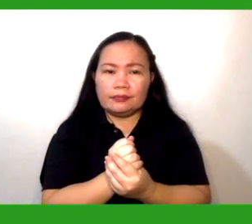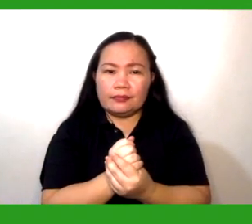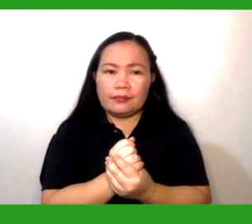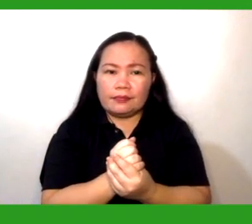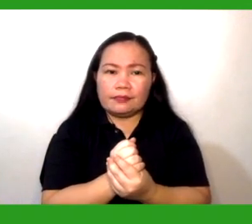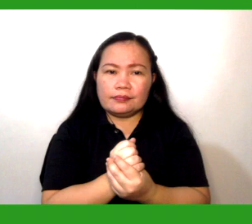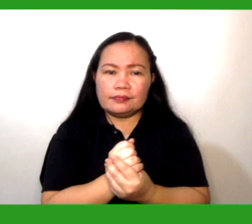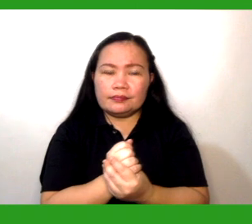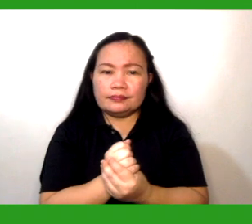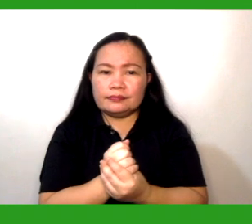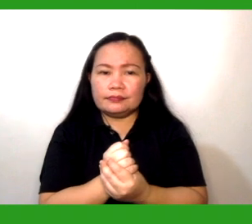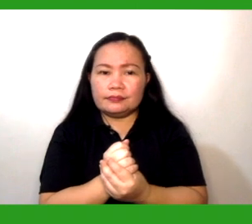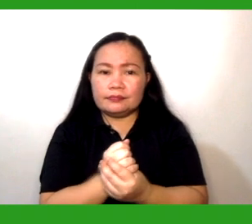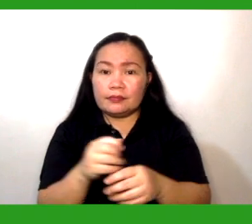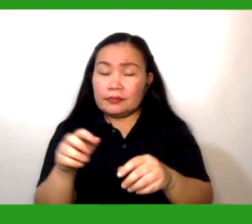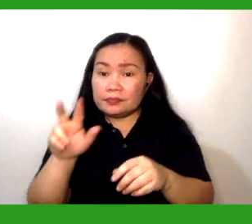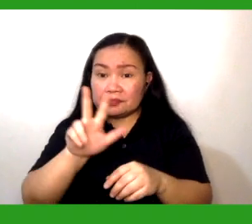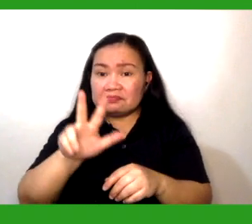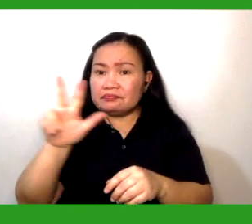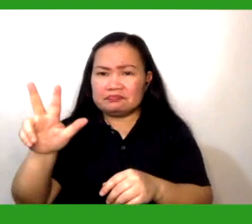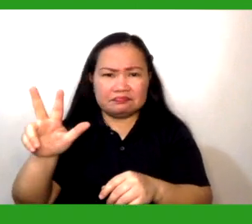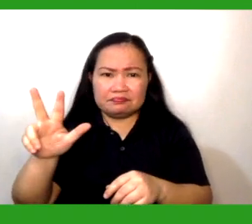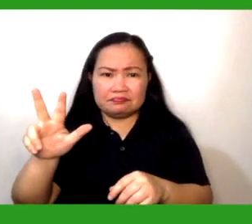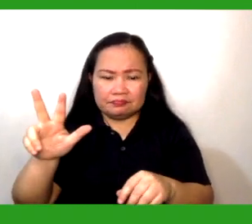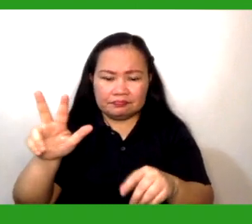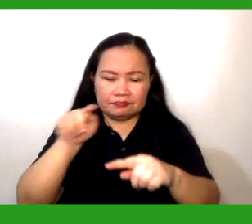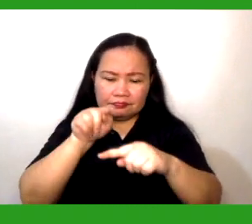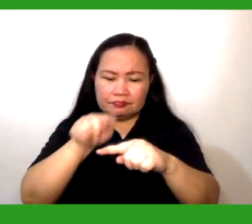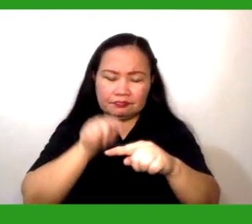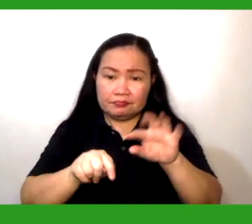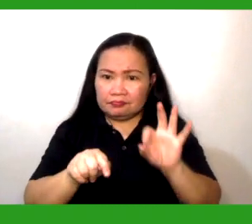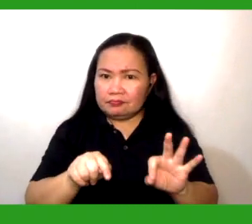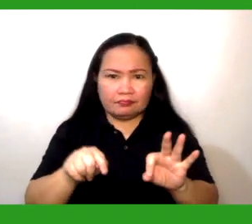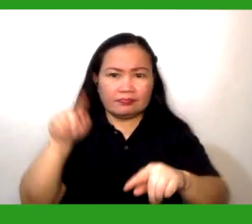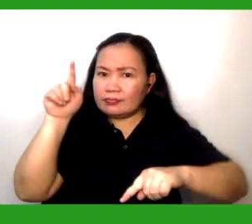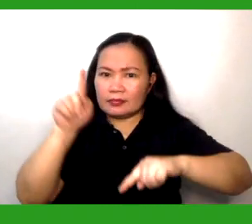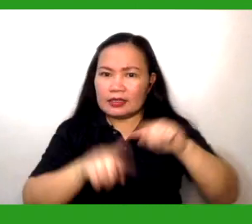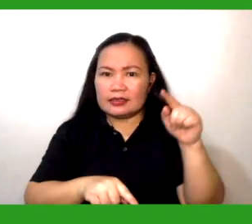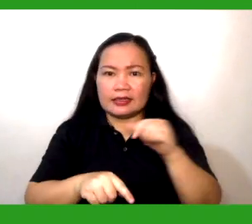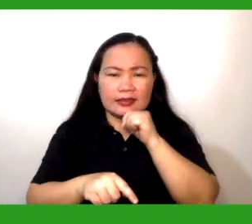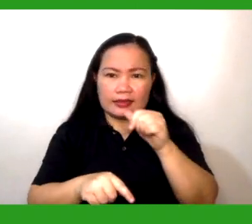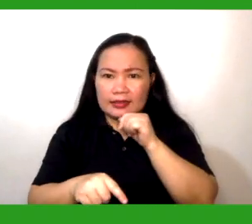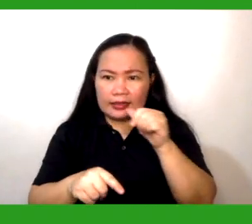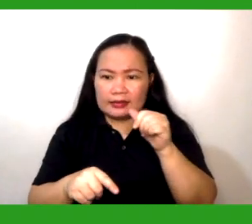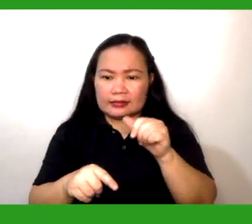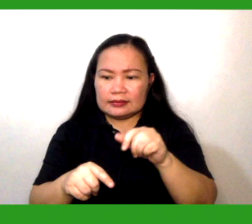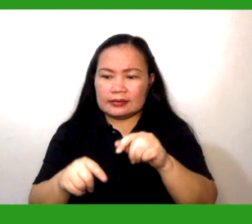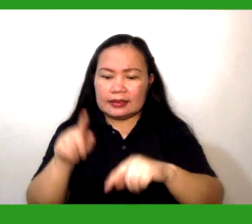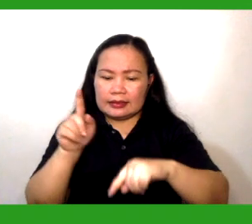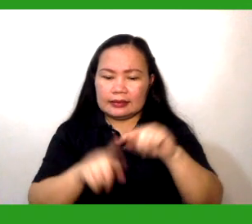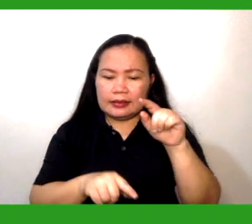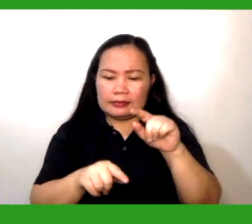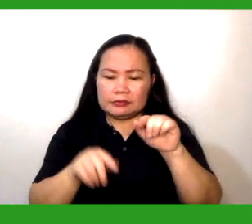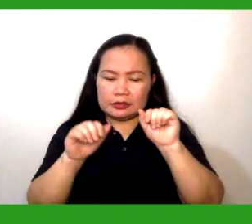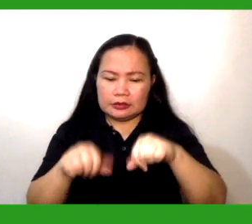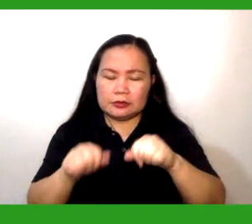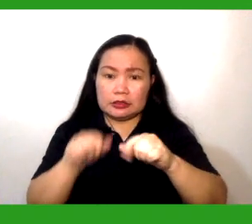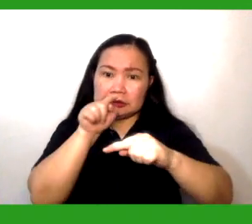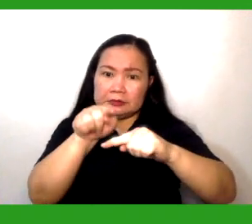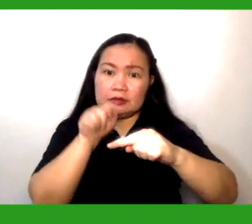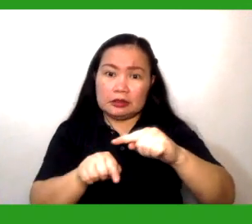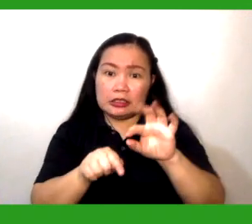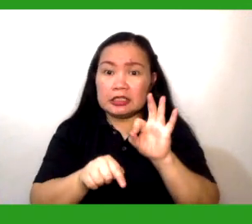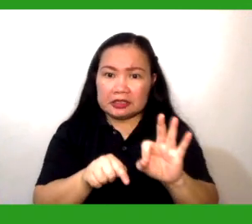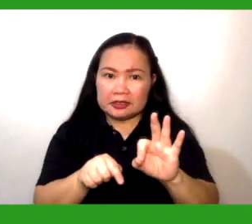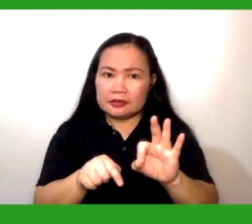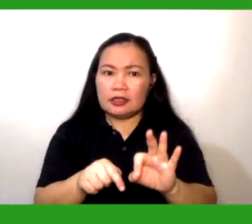Okay, ayan. Mas maliit na. But since hindi siya divisible by 9, okay, hindi ito